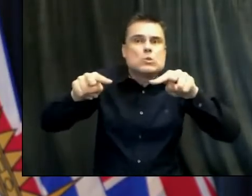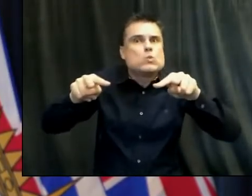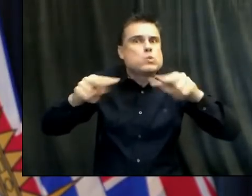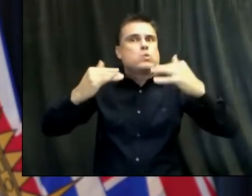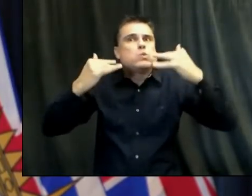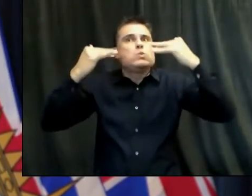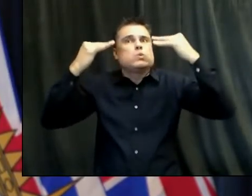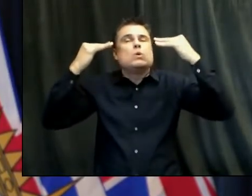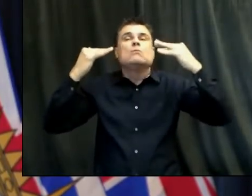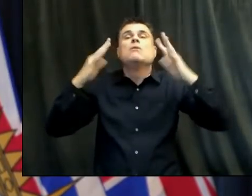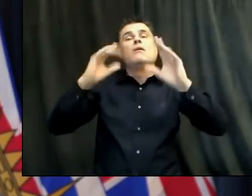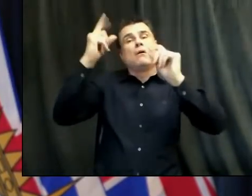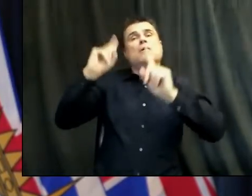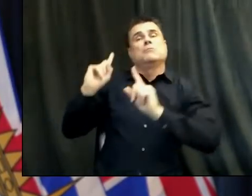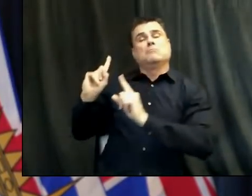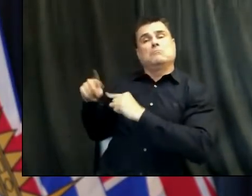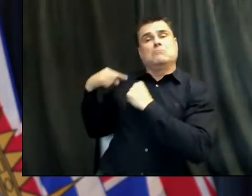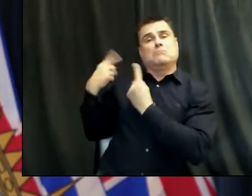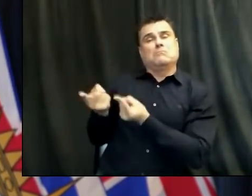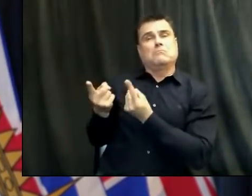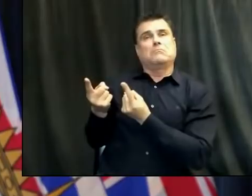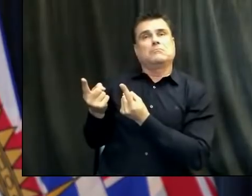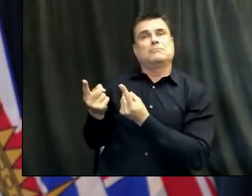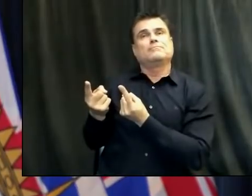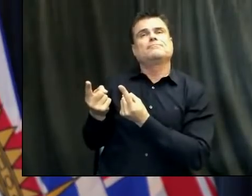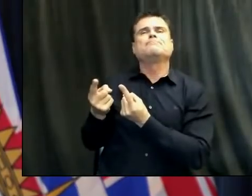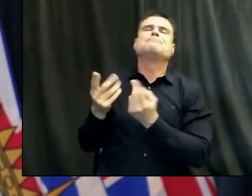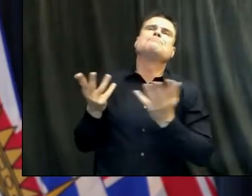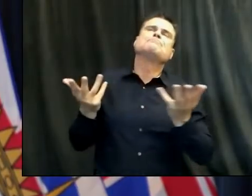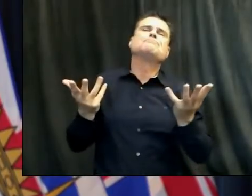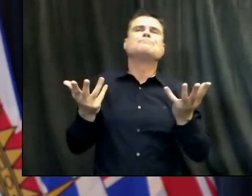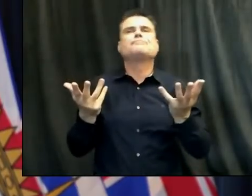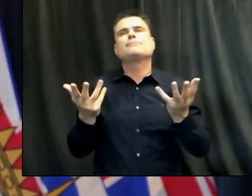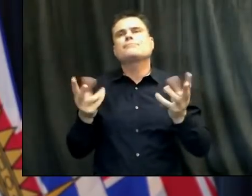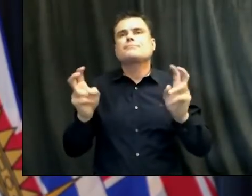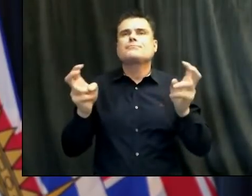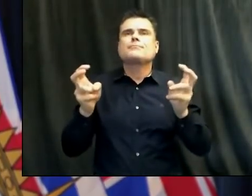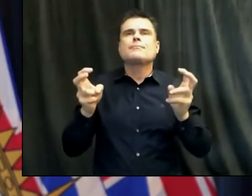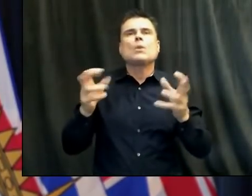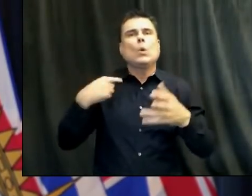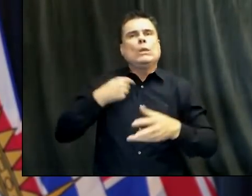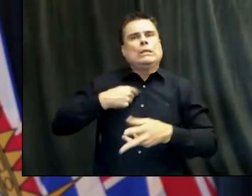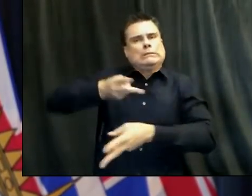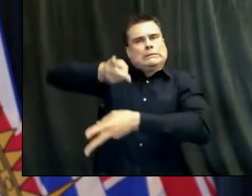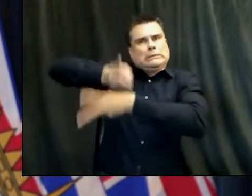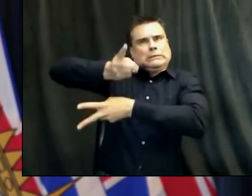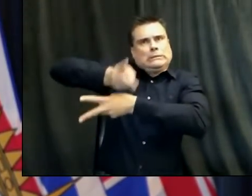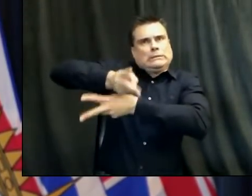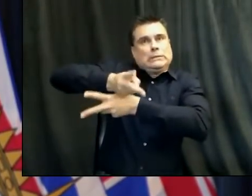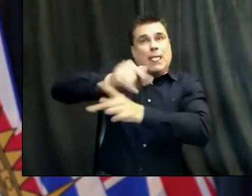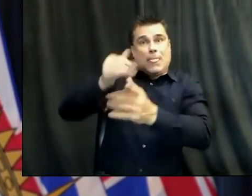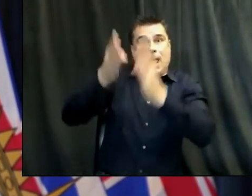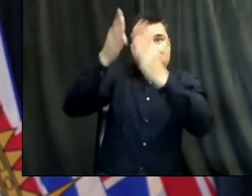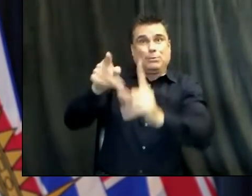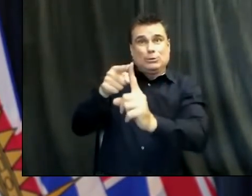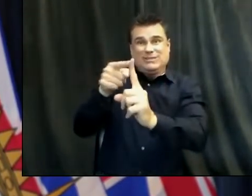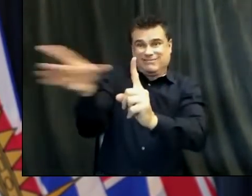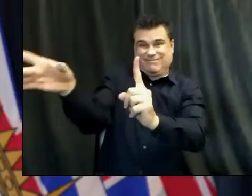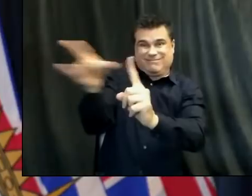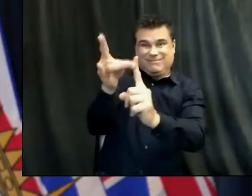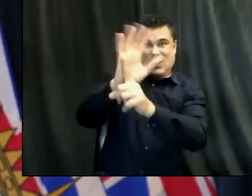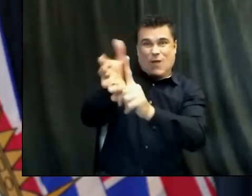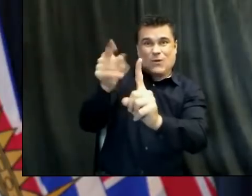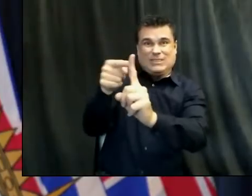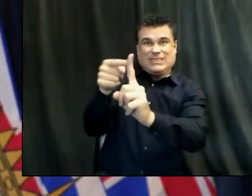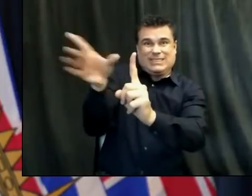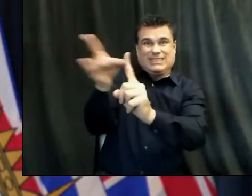in BC right now, how big of a problem it is in your eyes, and perhaps how this stigma can be addressed